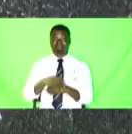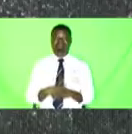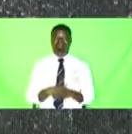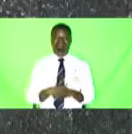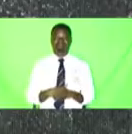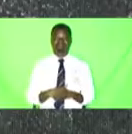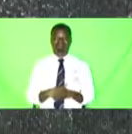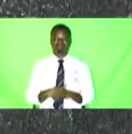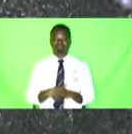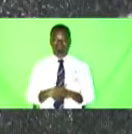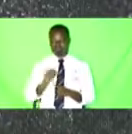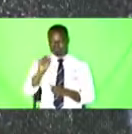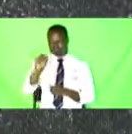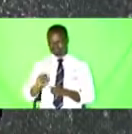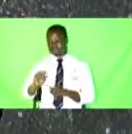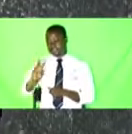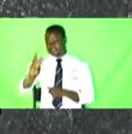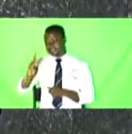From verse